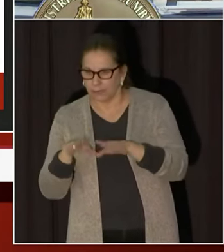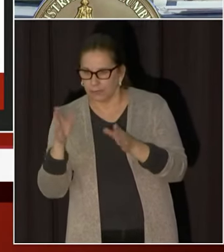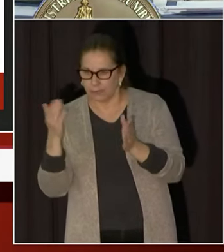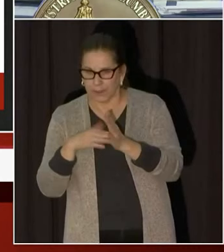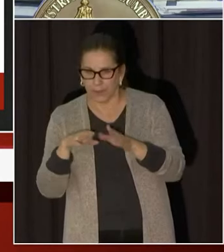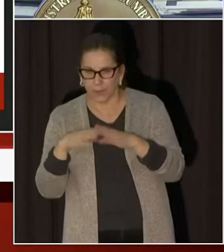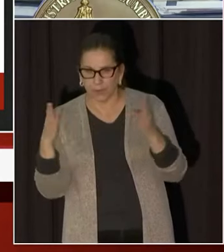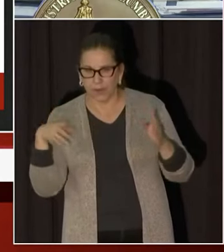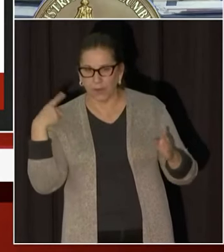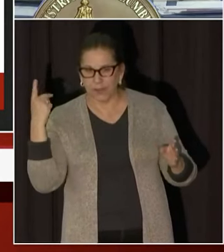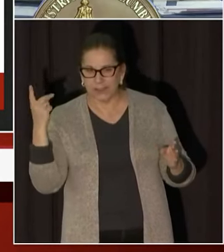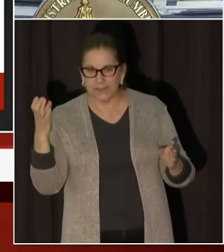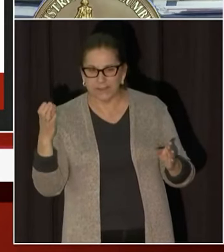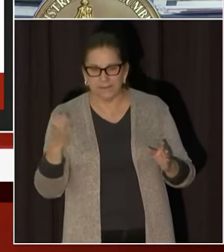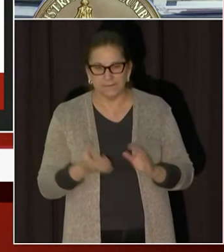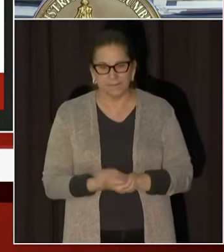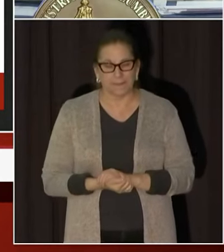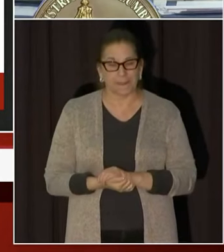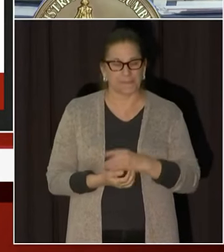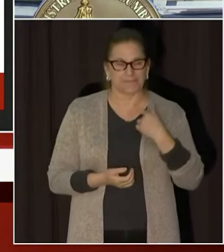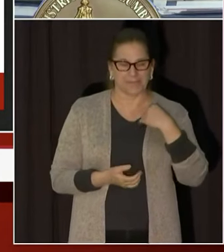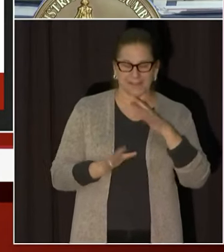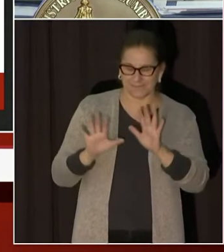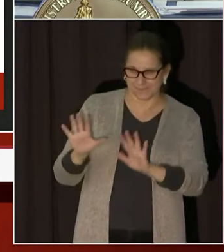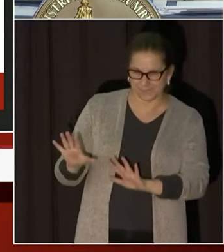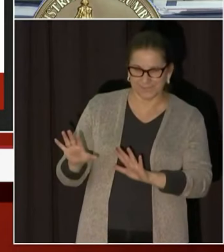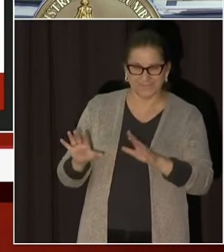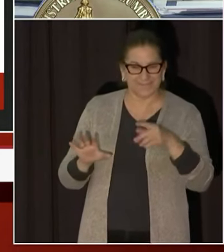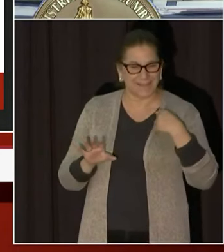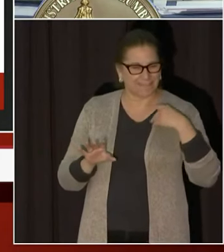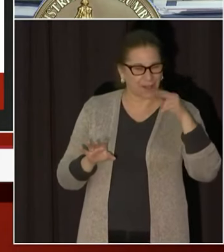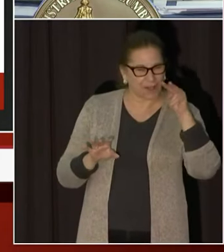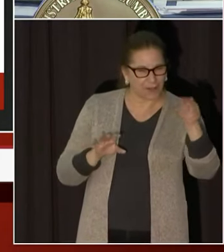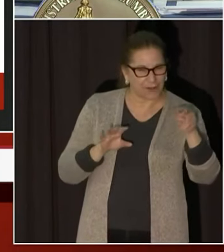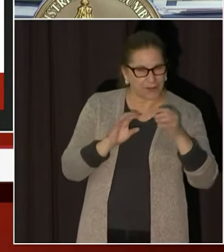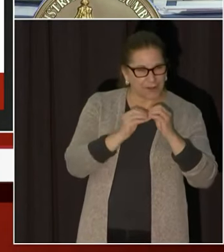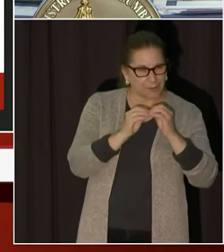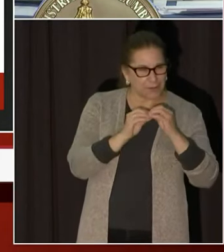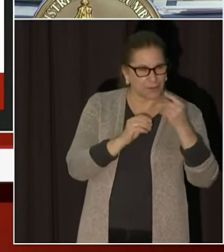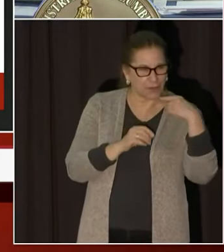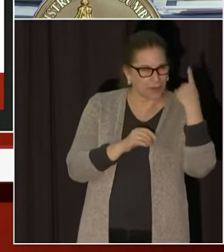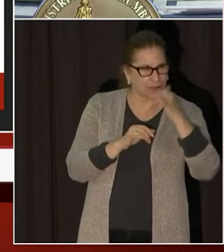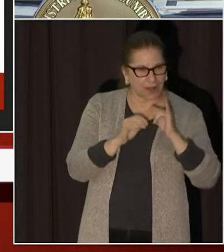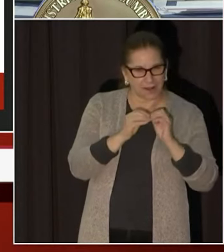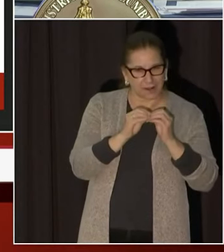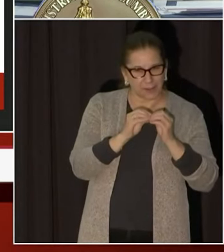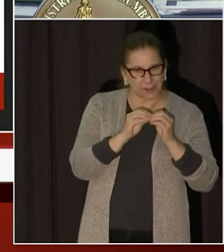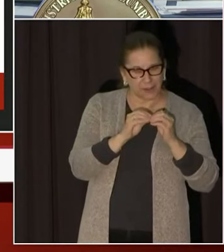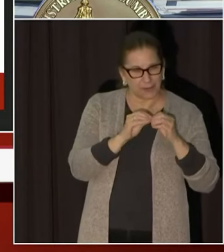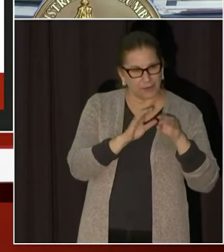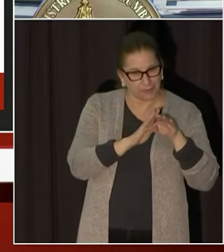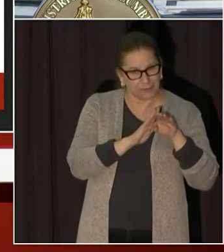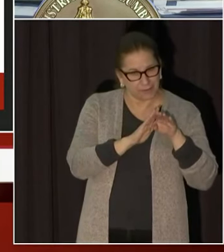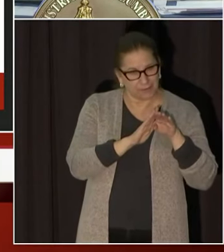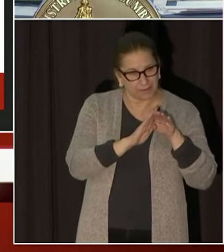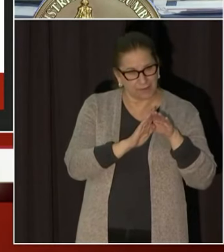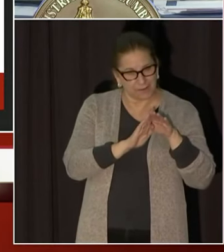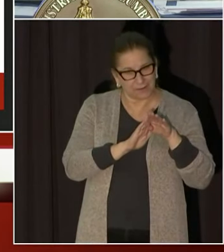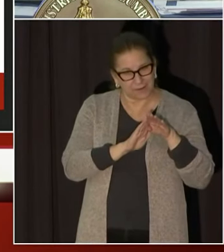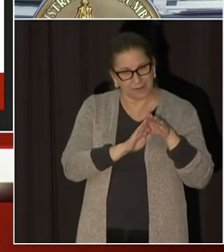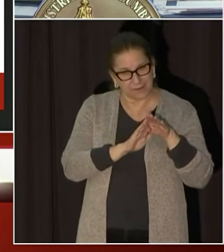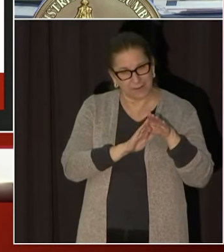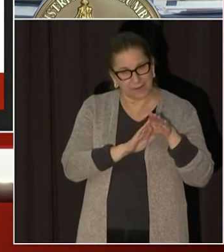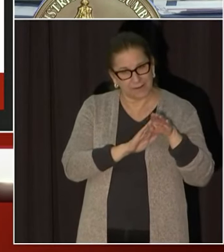what those metrics are, including seeing sustained decrease in our number of cases over